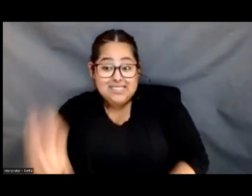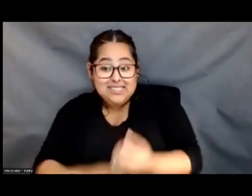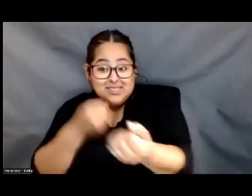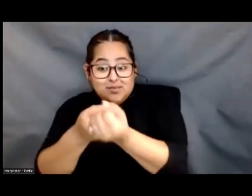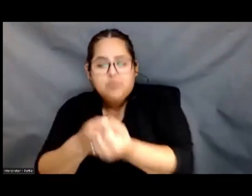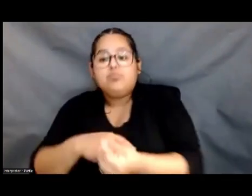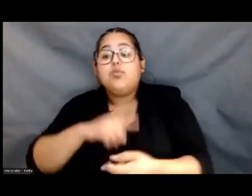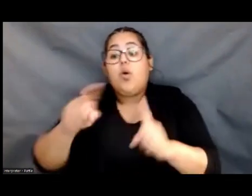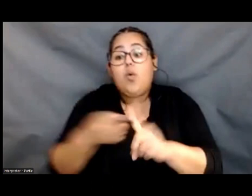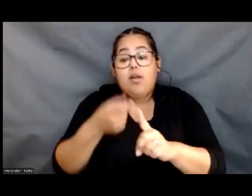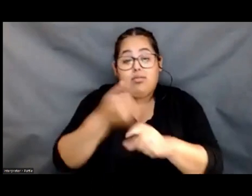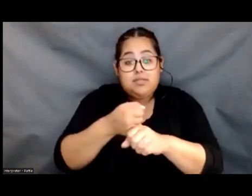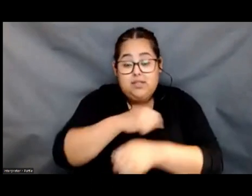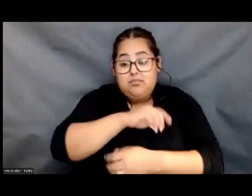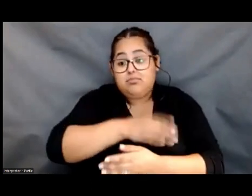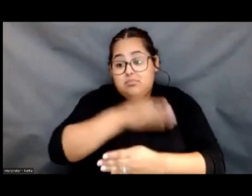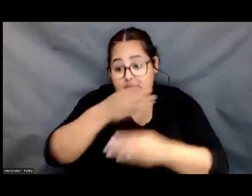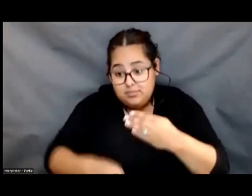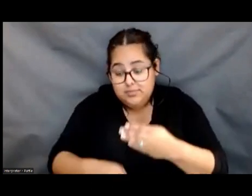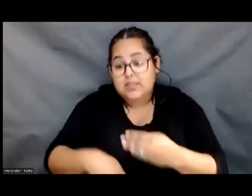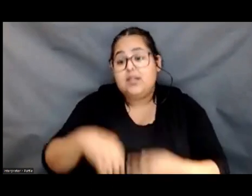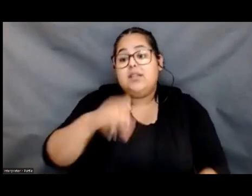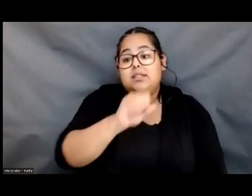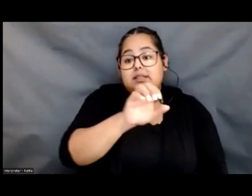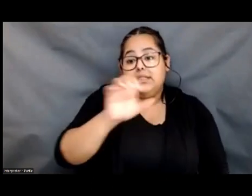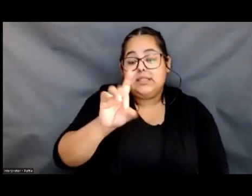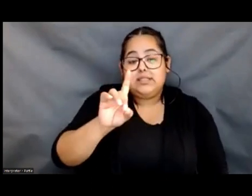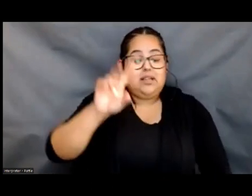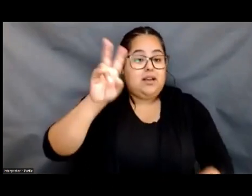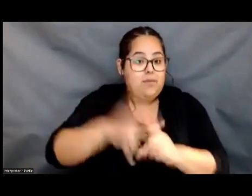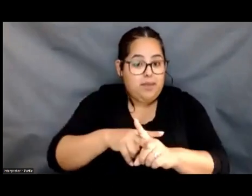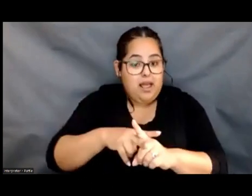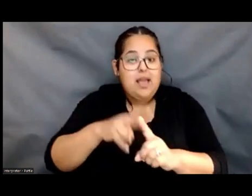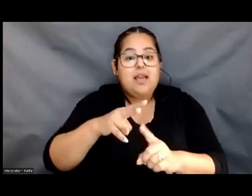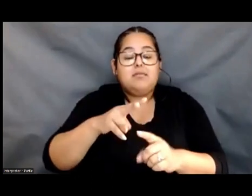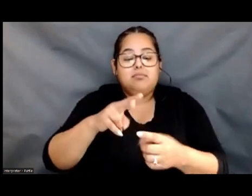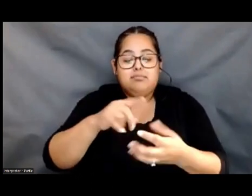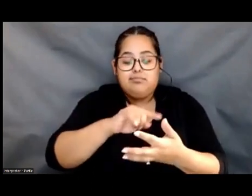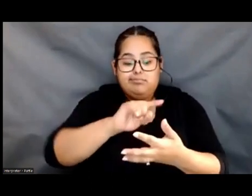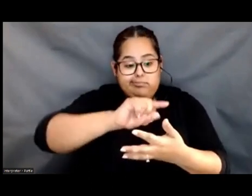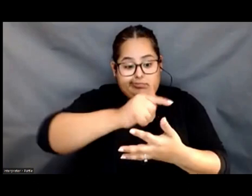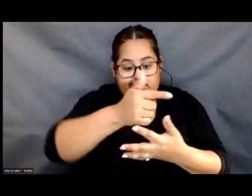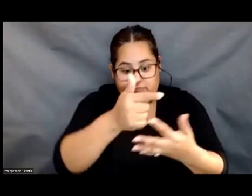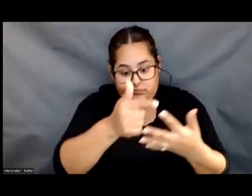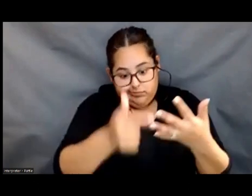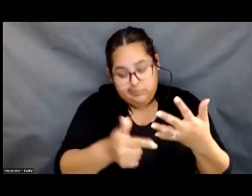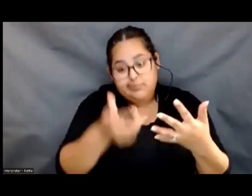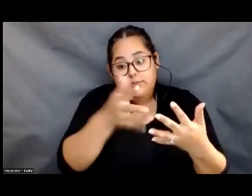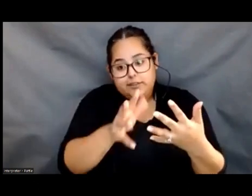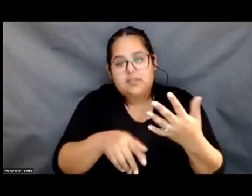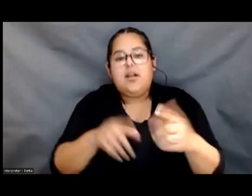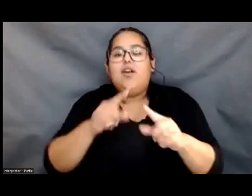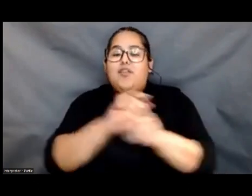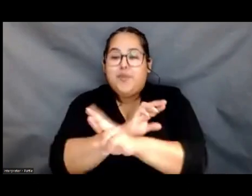they've completed the CCC apply application, the AIM application, then they'll be